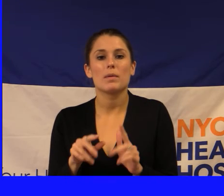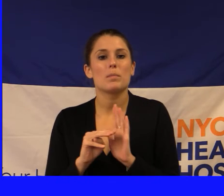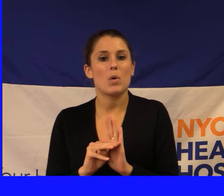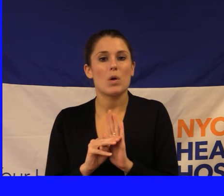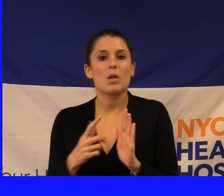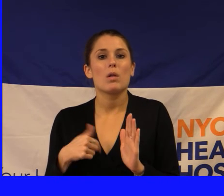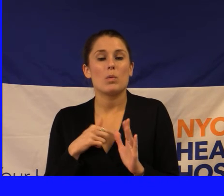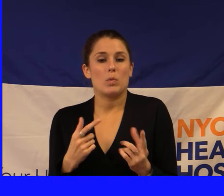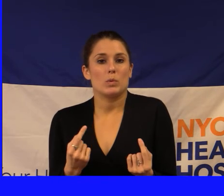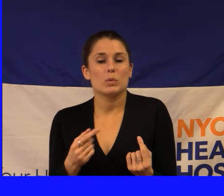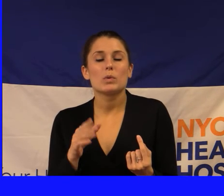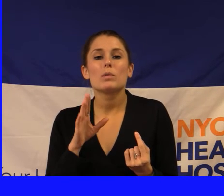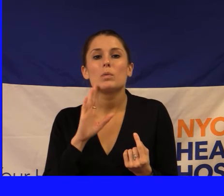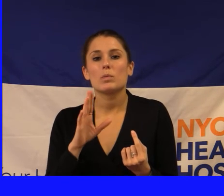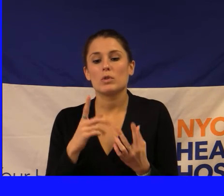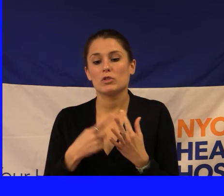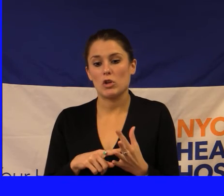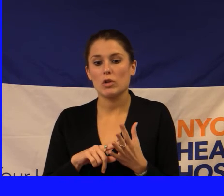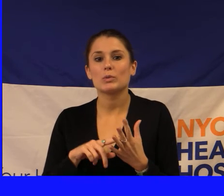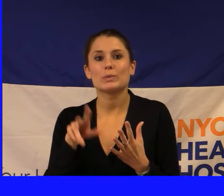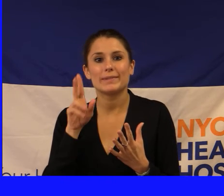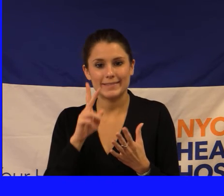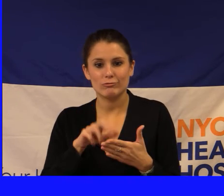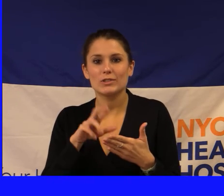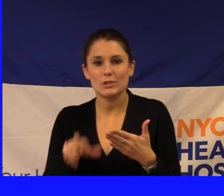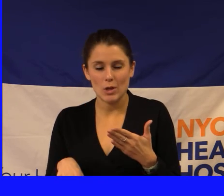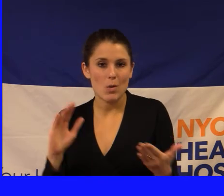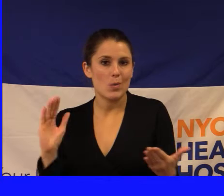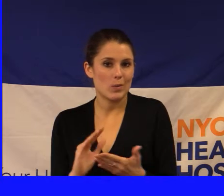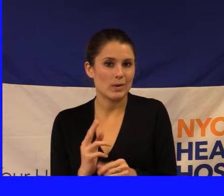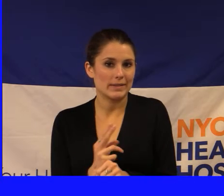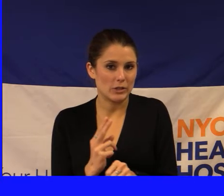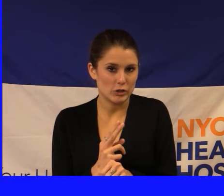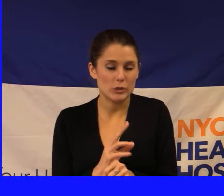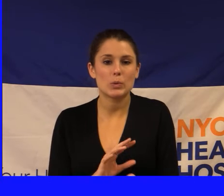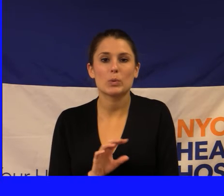start to see some outcomes. We reduce utilization, which improves,